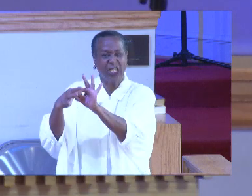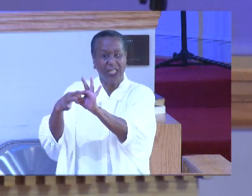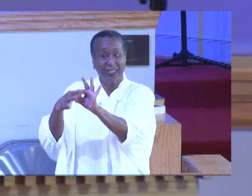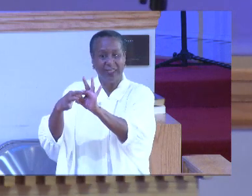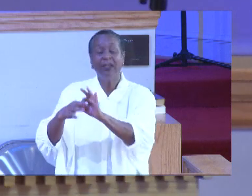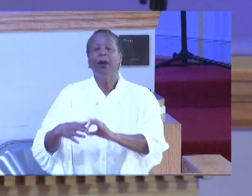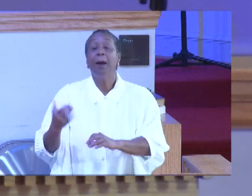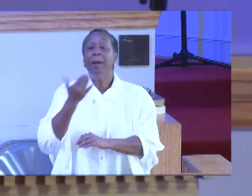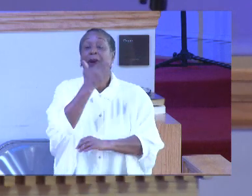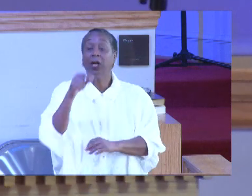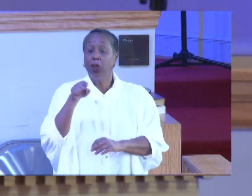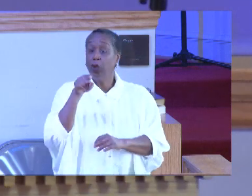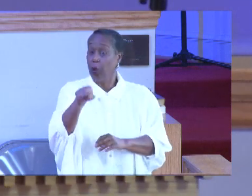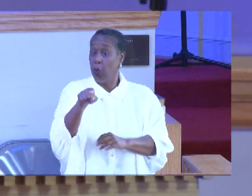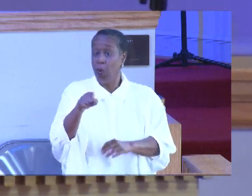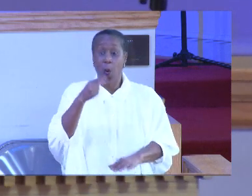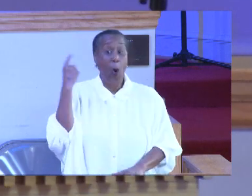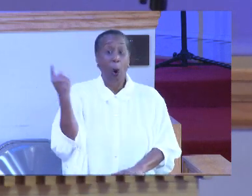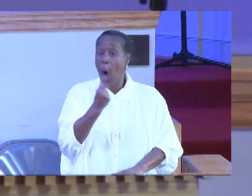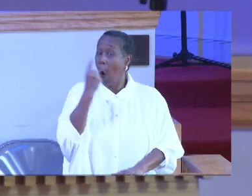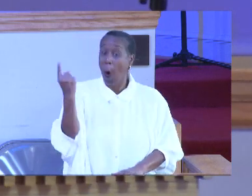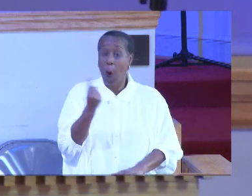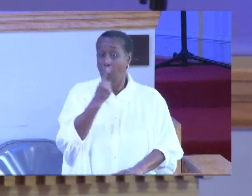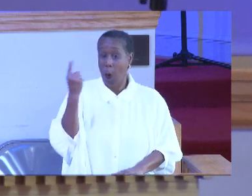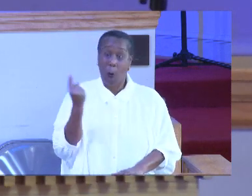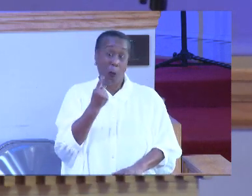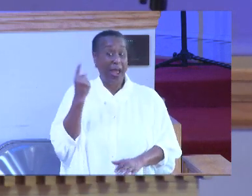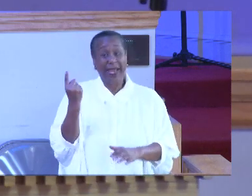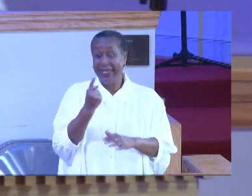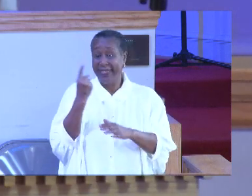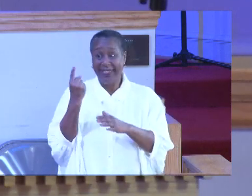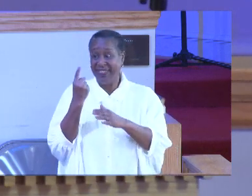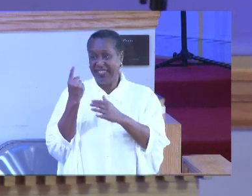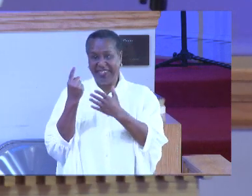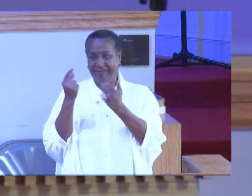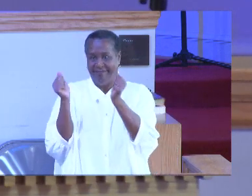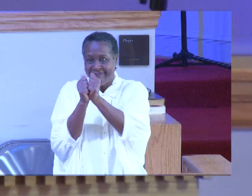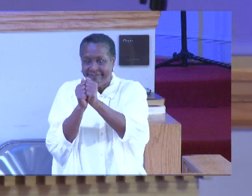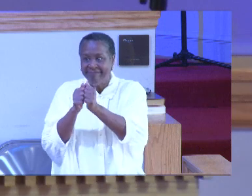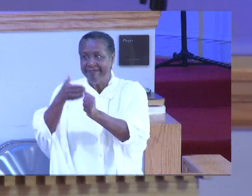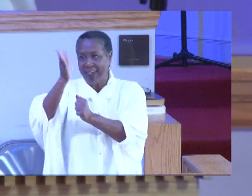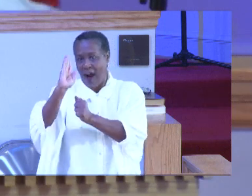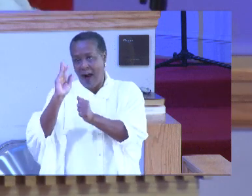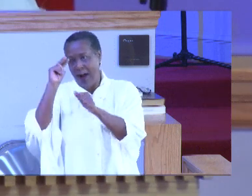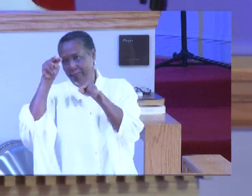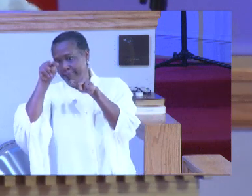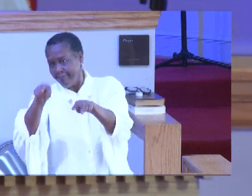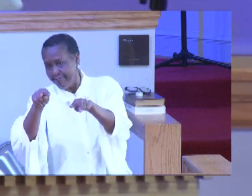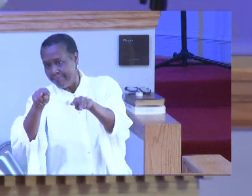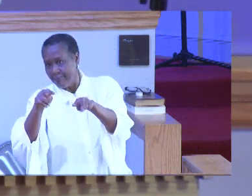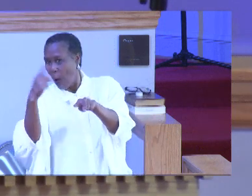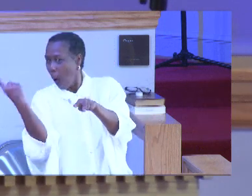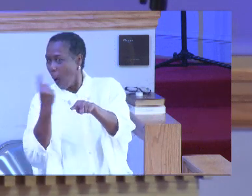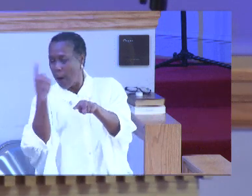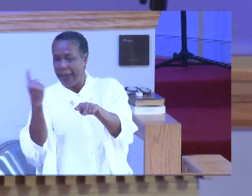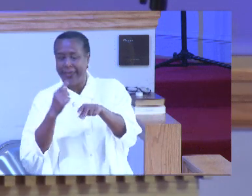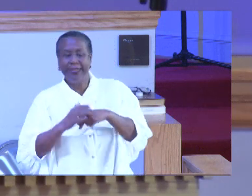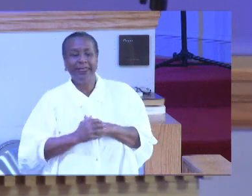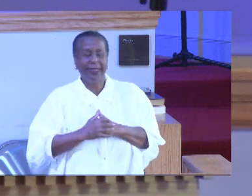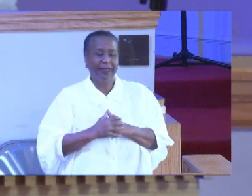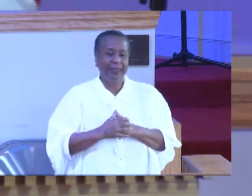Because you are always on God's radar screen. Let me see if I can't make this